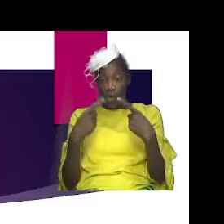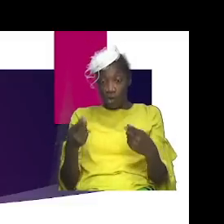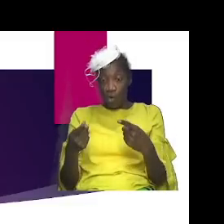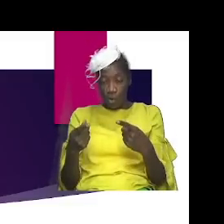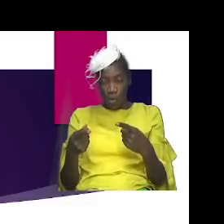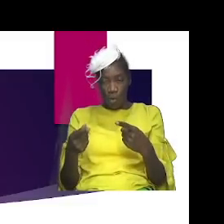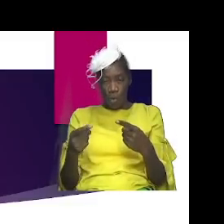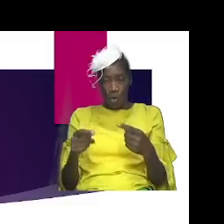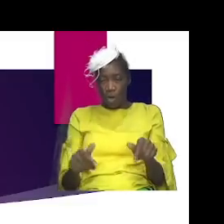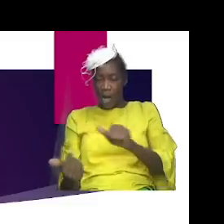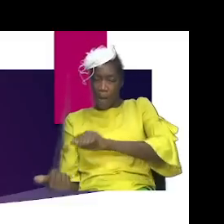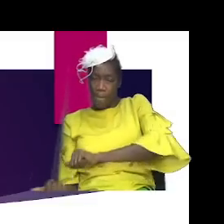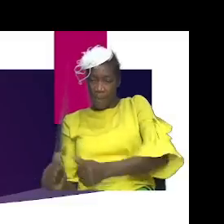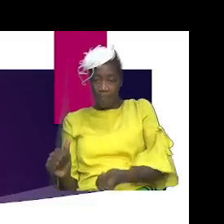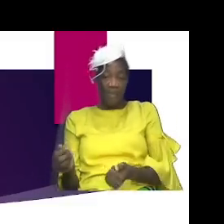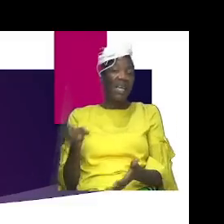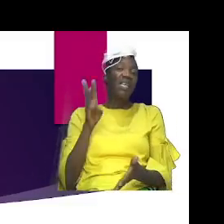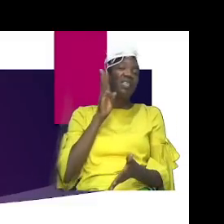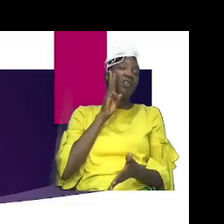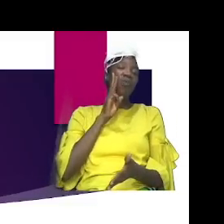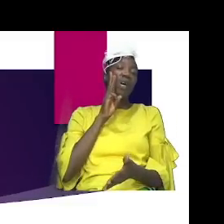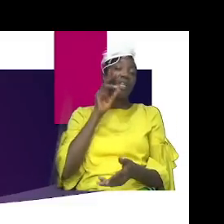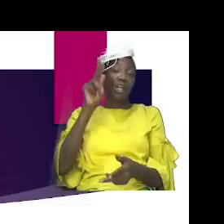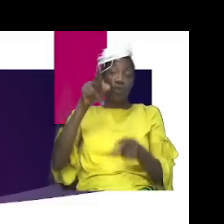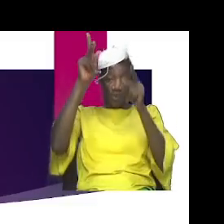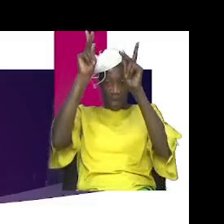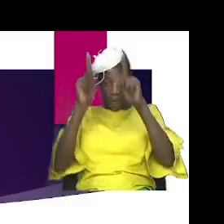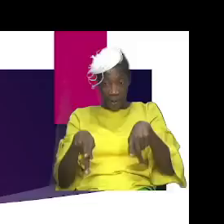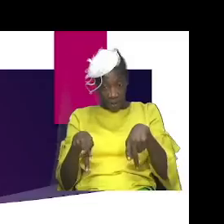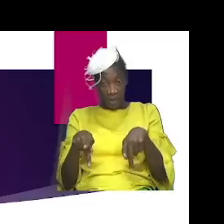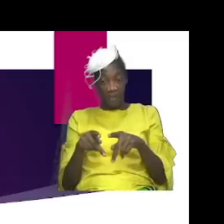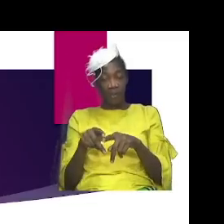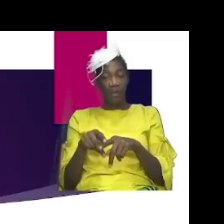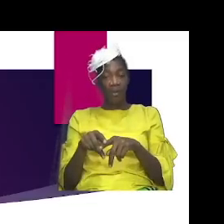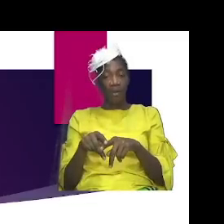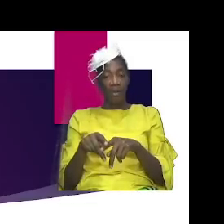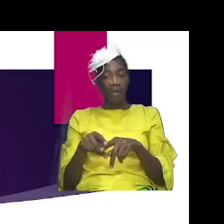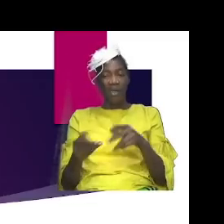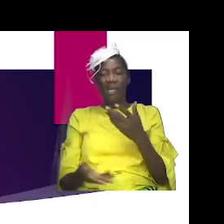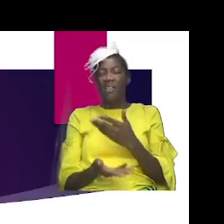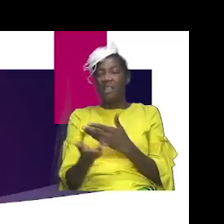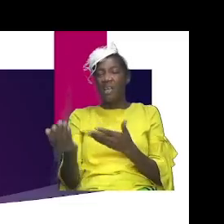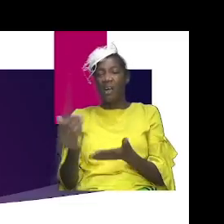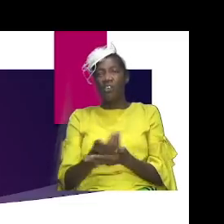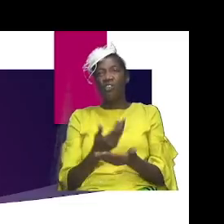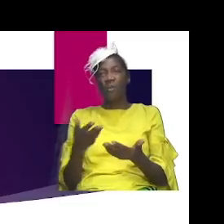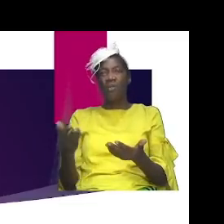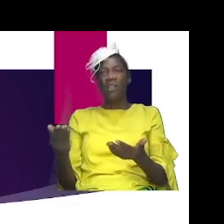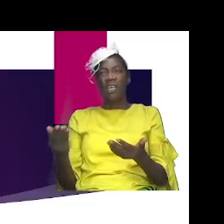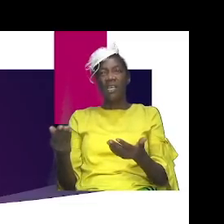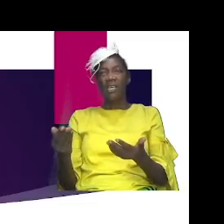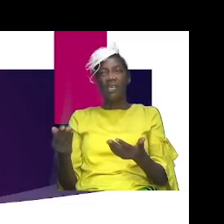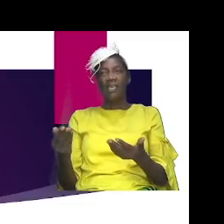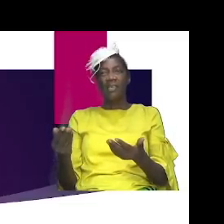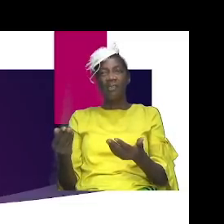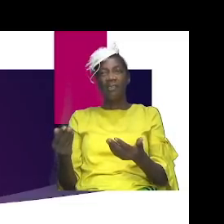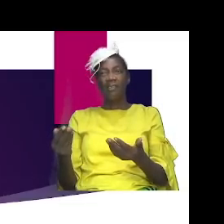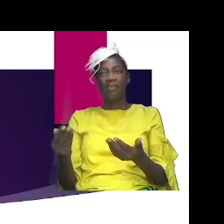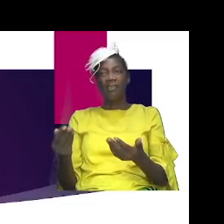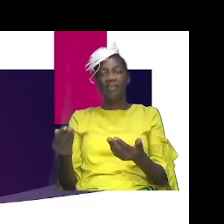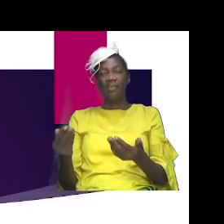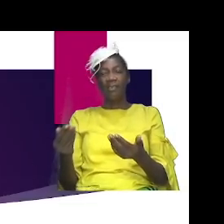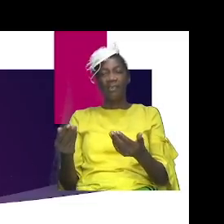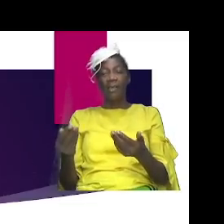to be baptized in his name. You as an individual. There are some things that it requires